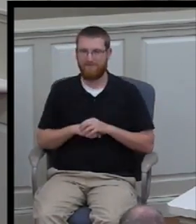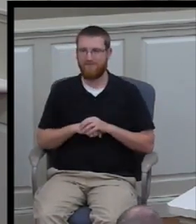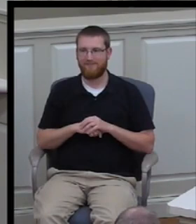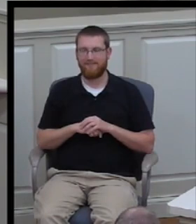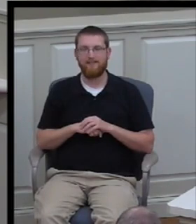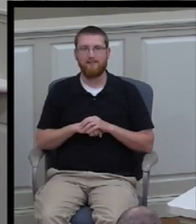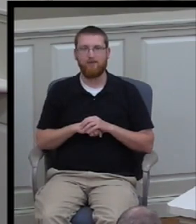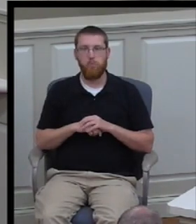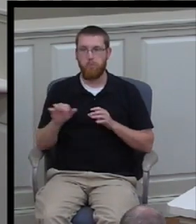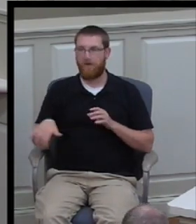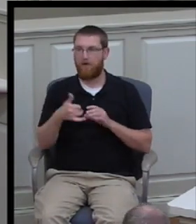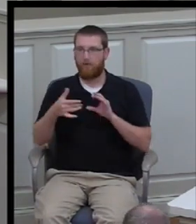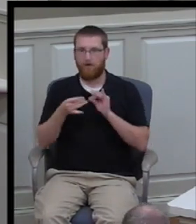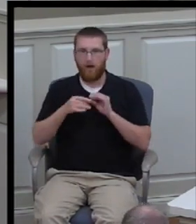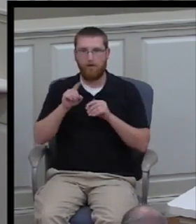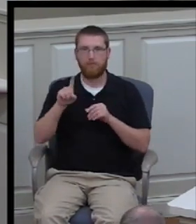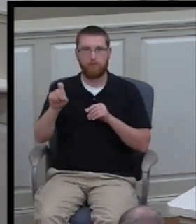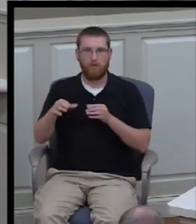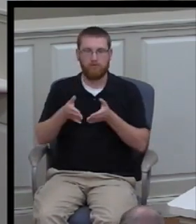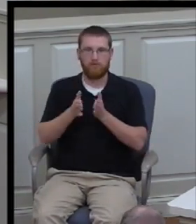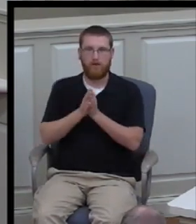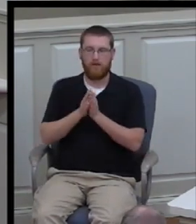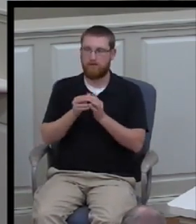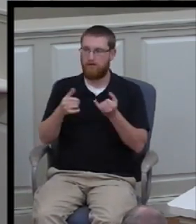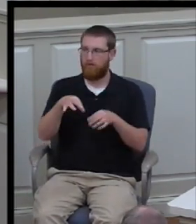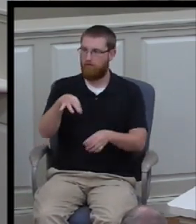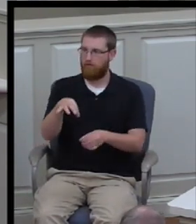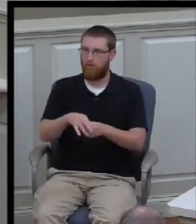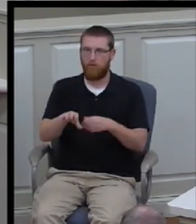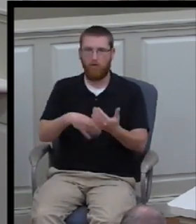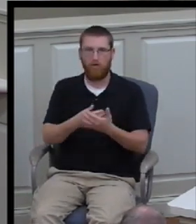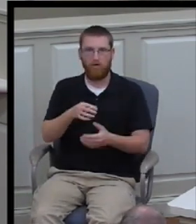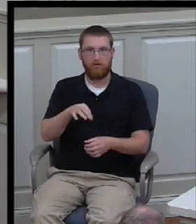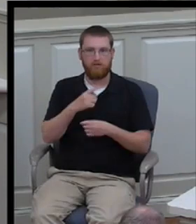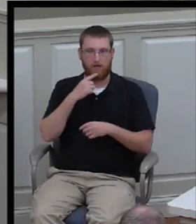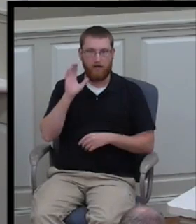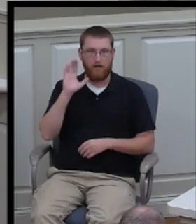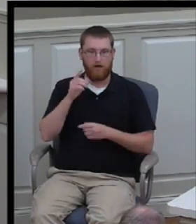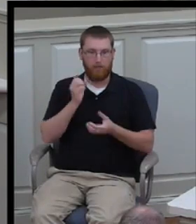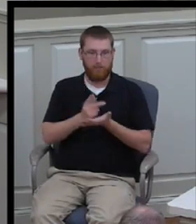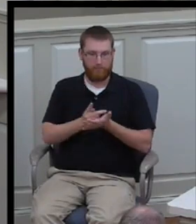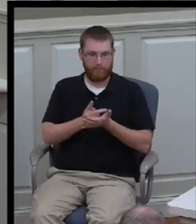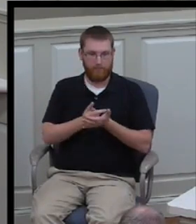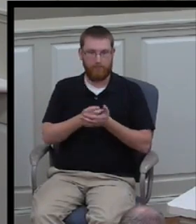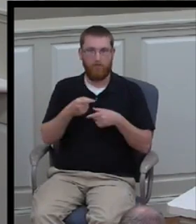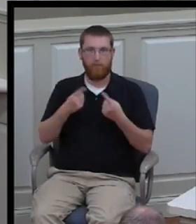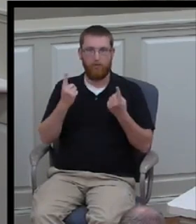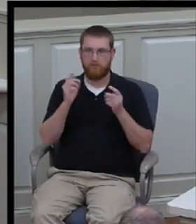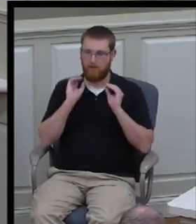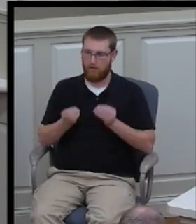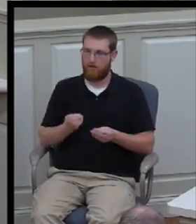Any further questions or comments? If not, Chair will call for the motion. All in favor of the motion, say aye. Aye. Opposed, like